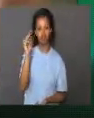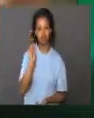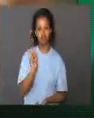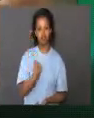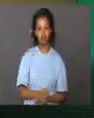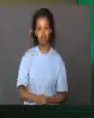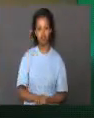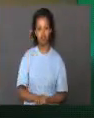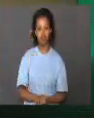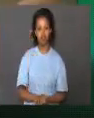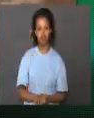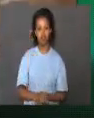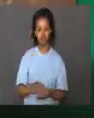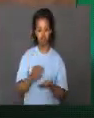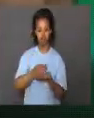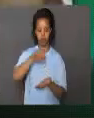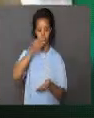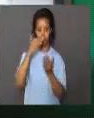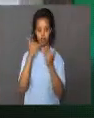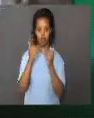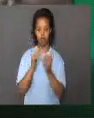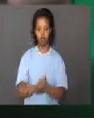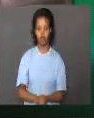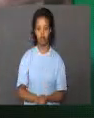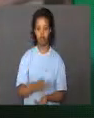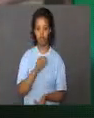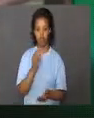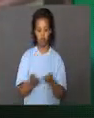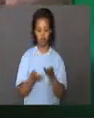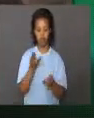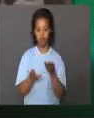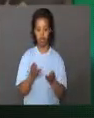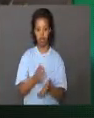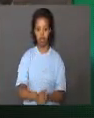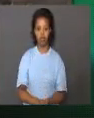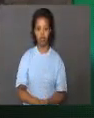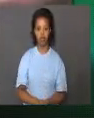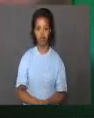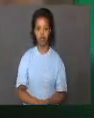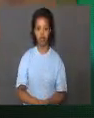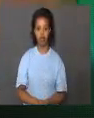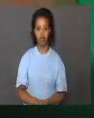measuring cylinders, and balances.